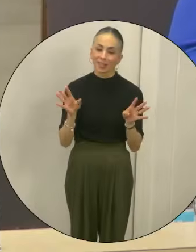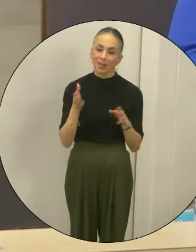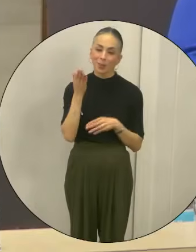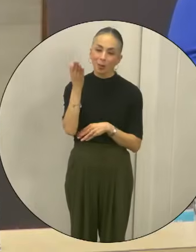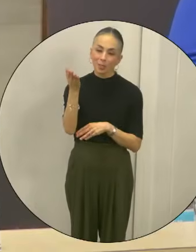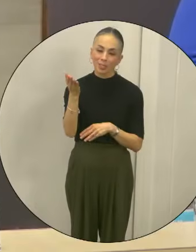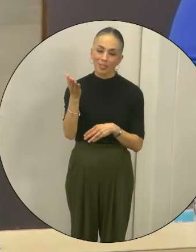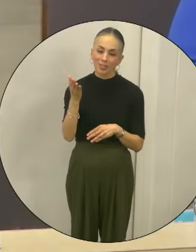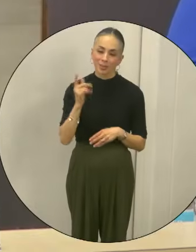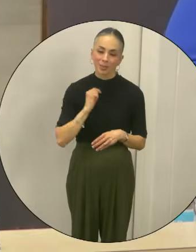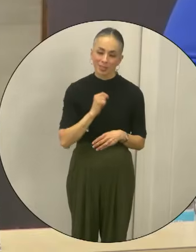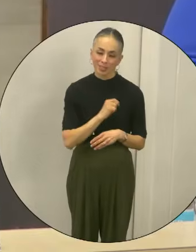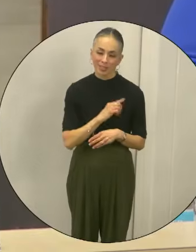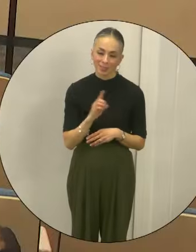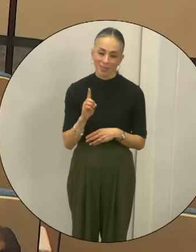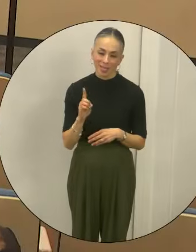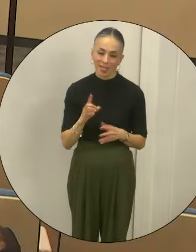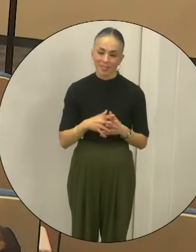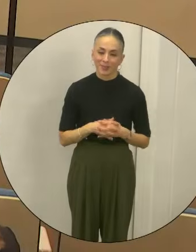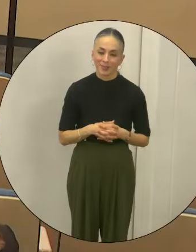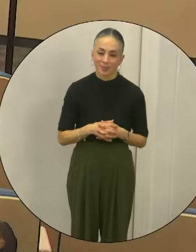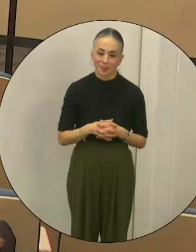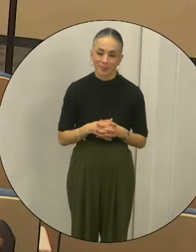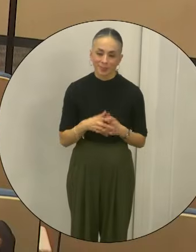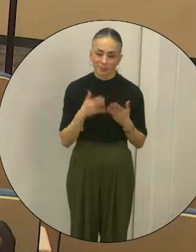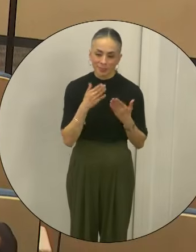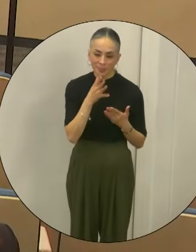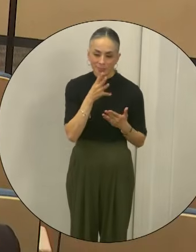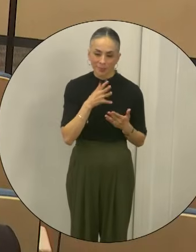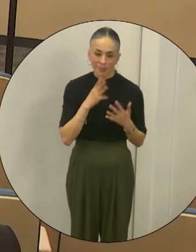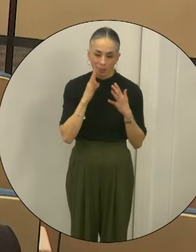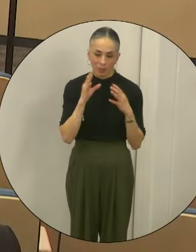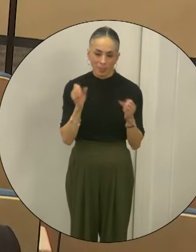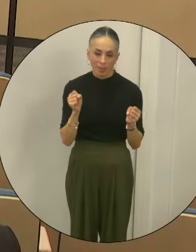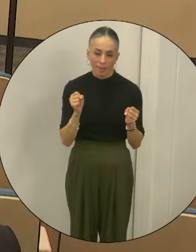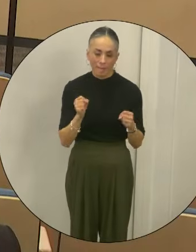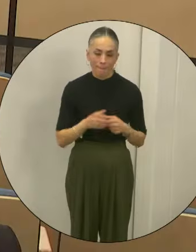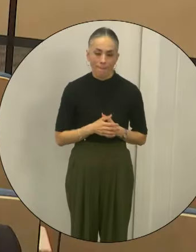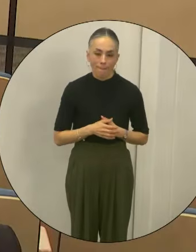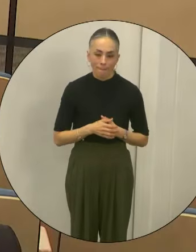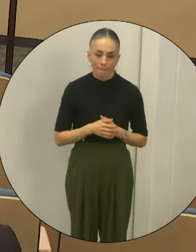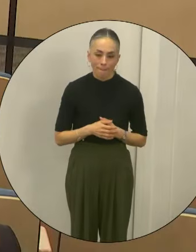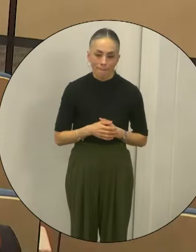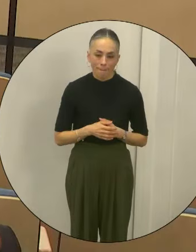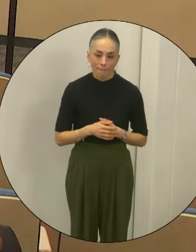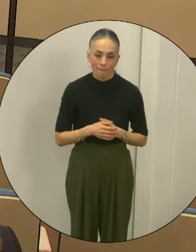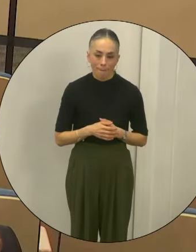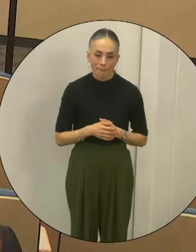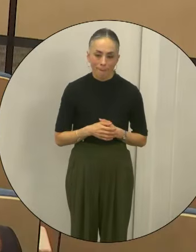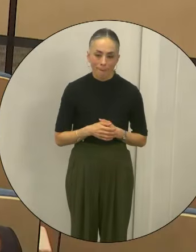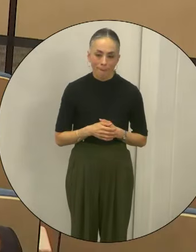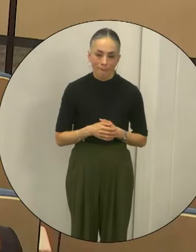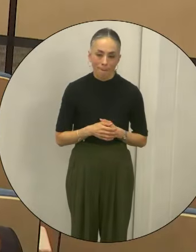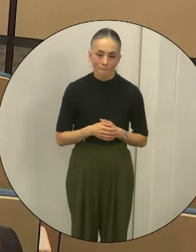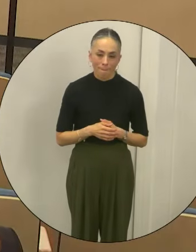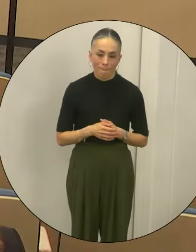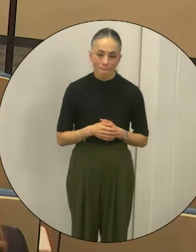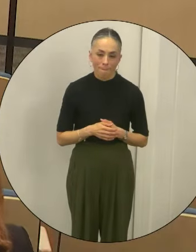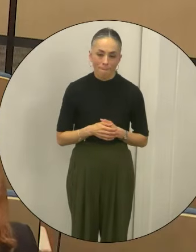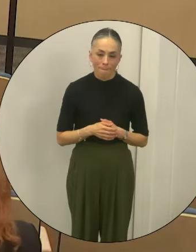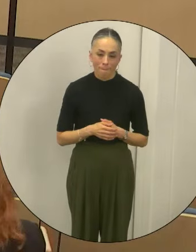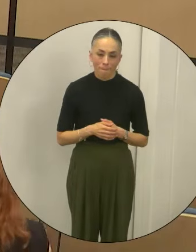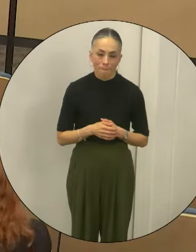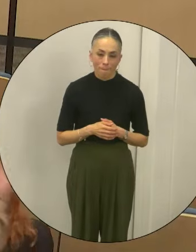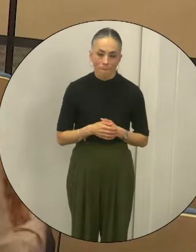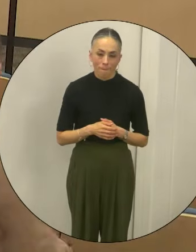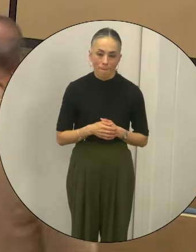Trustee Dominguez. Thank you, Madam President. I'd like to motion to close the meeting. Thank you. Can I get a second? Trustee Zamora. Thank you,